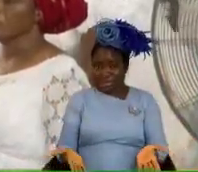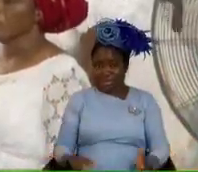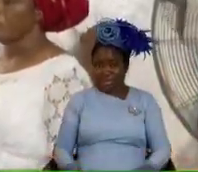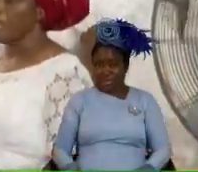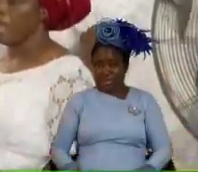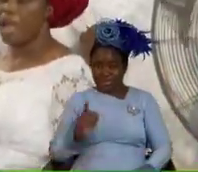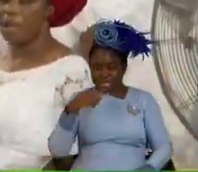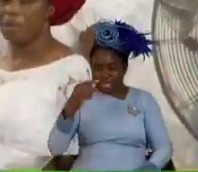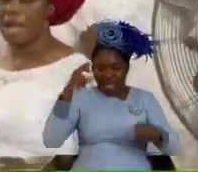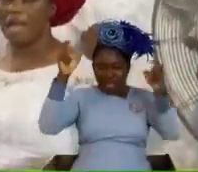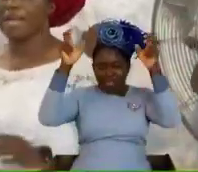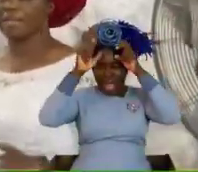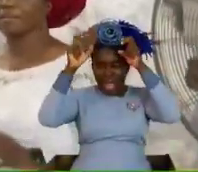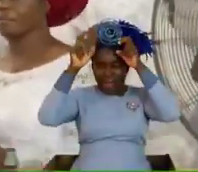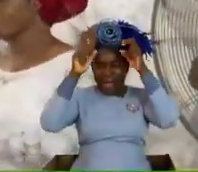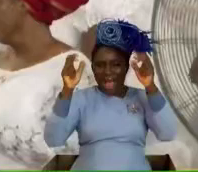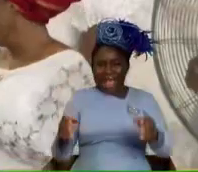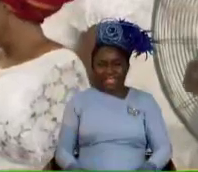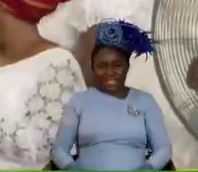Powers!